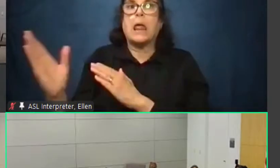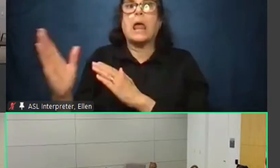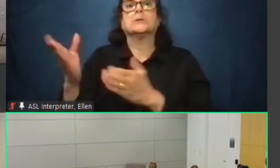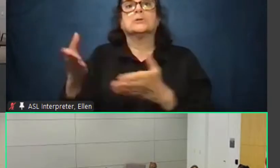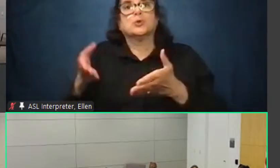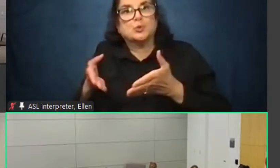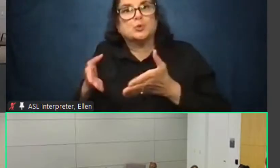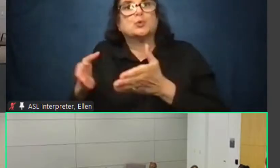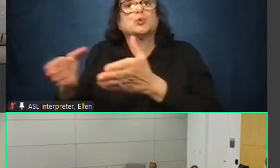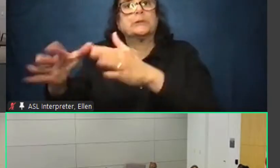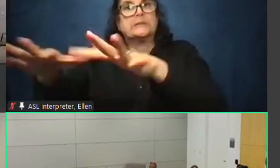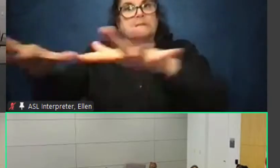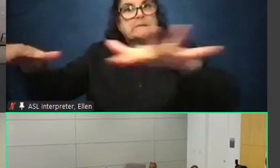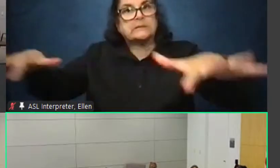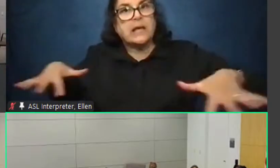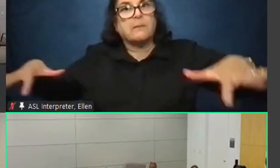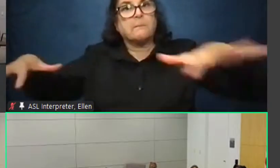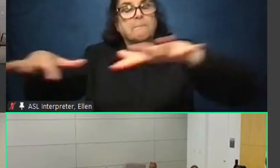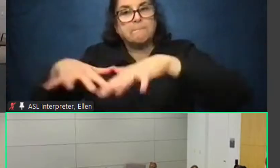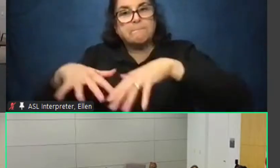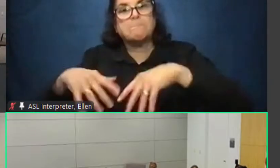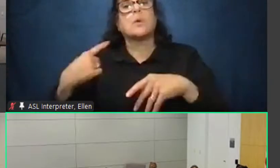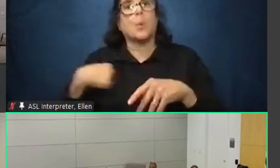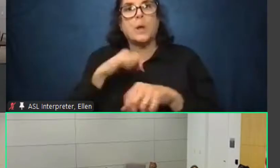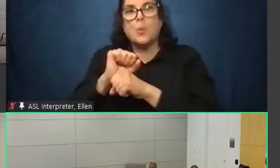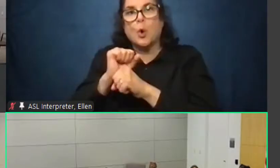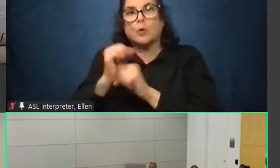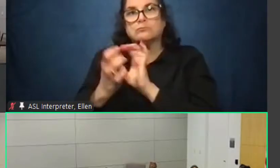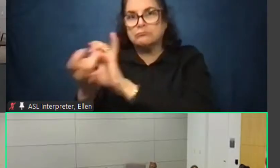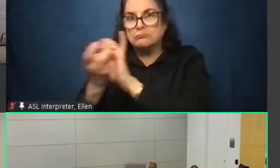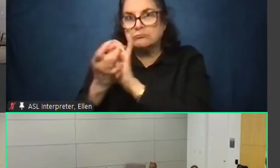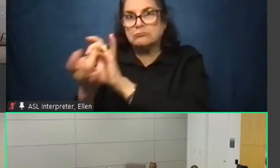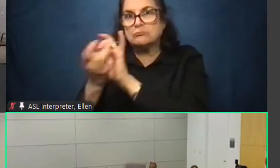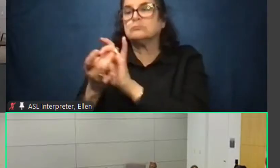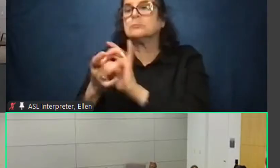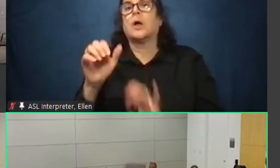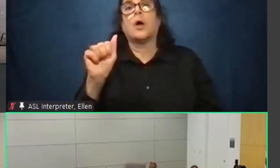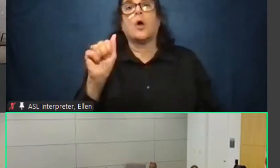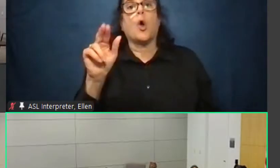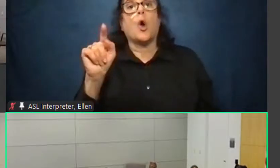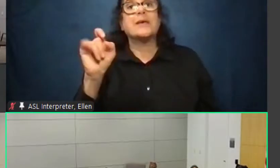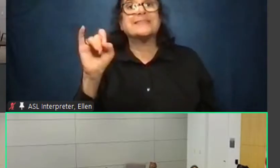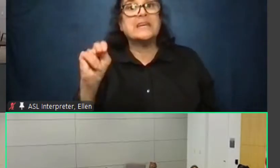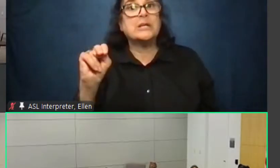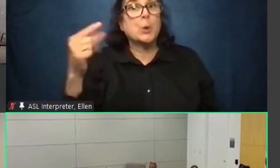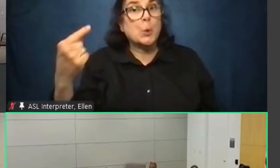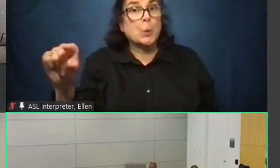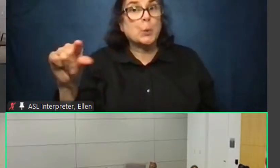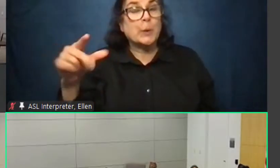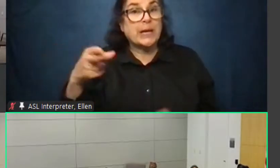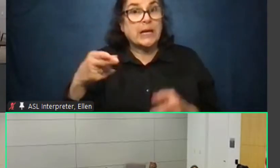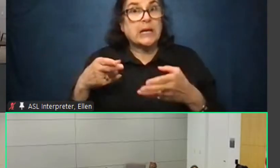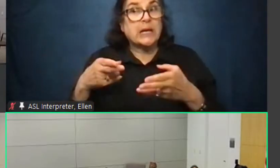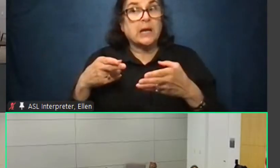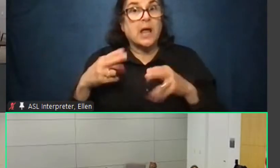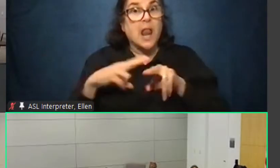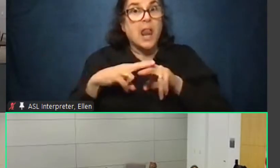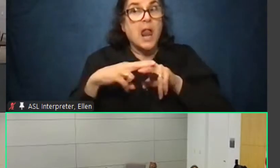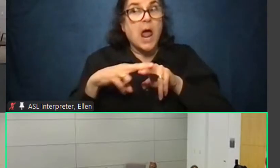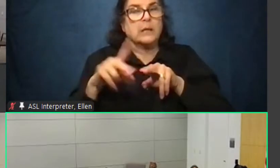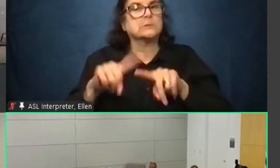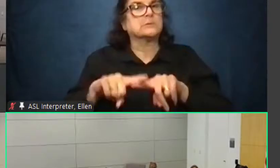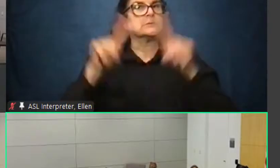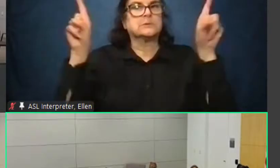we do try and actively work with them on trying to get them. Austin on the green line does deal with path of travel even differently because Austin actually would be a